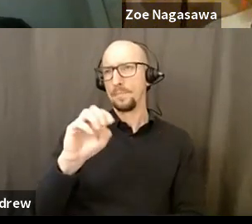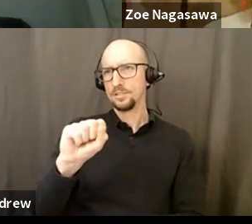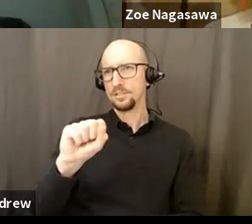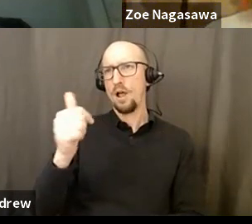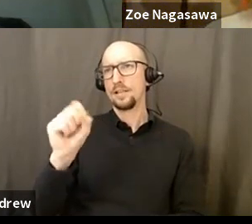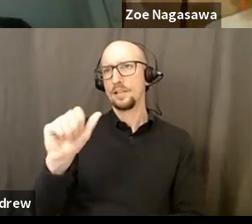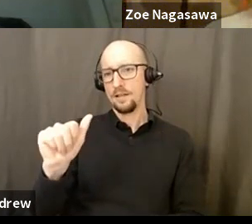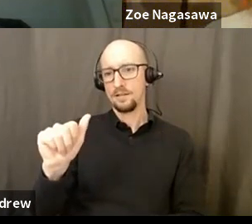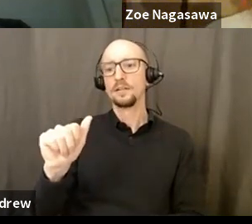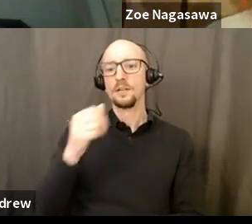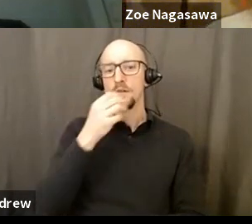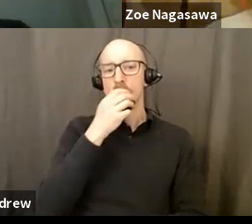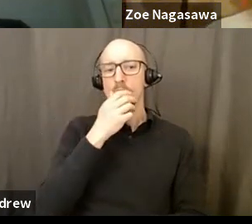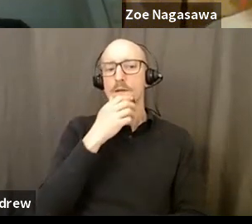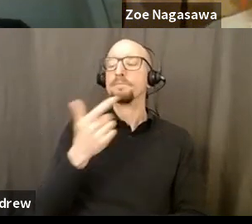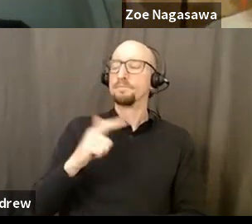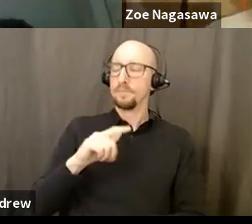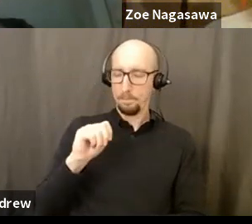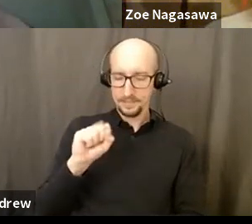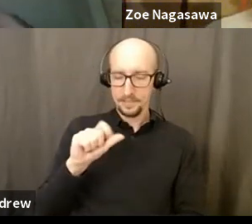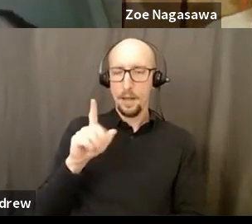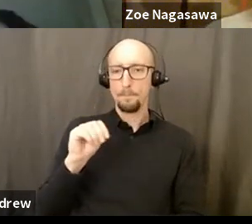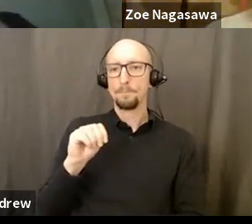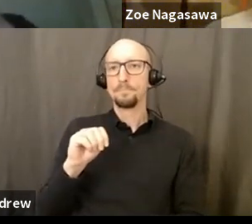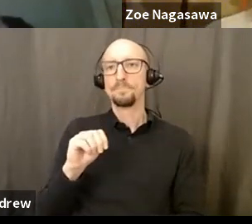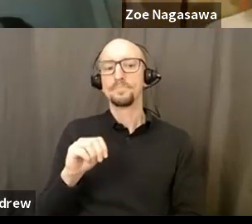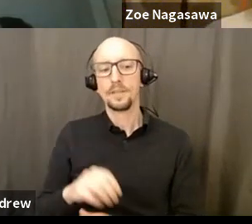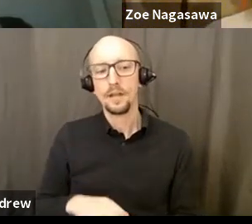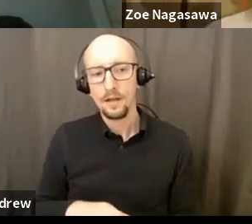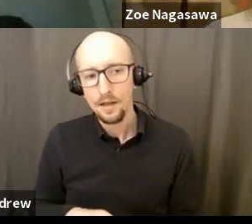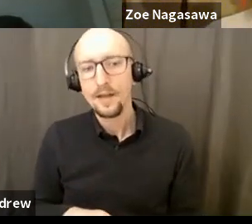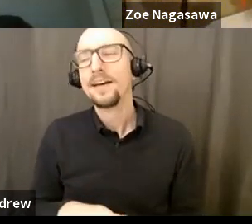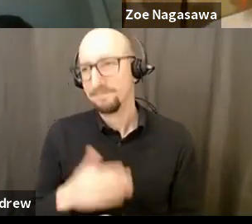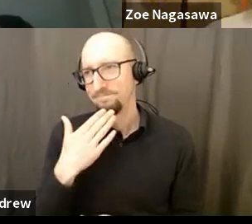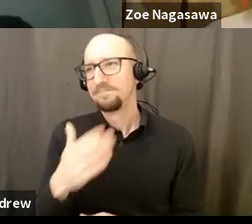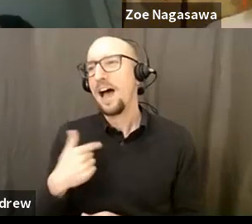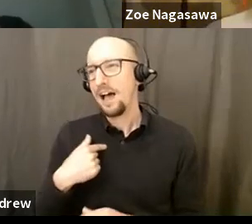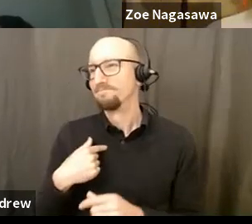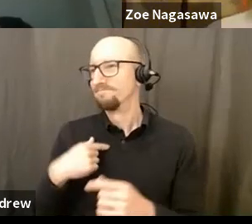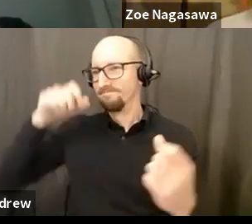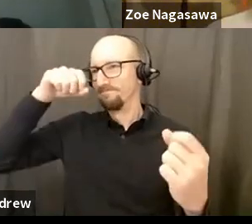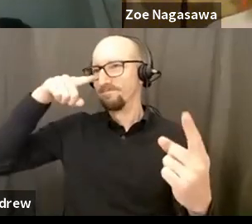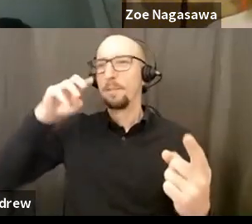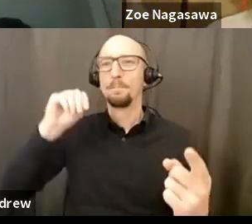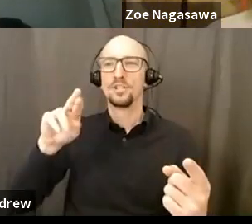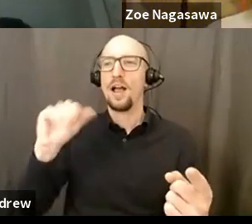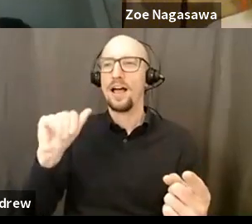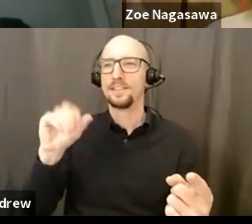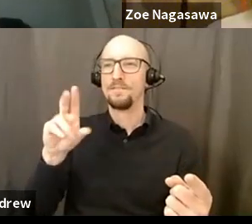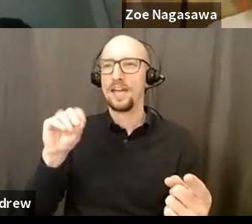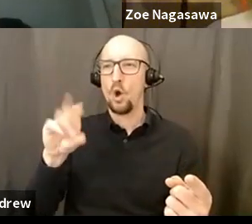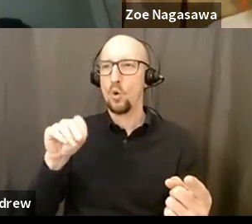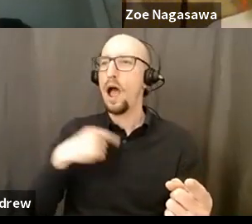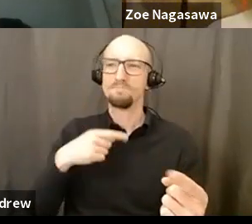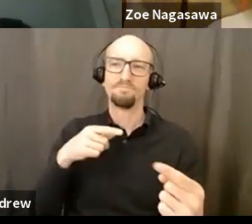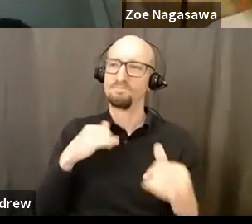Ms. Lum. Thank you. I was just going to suggest what Mr. Acevedo just suggested, which is we phase how